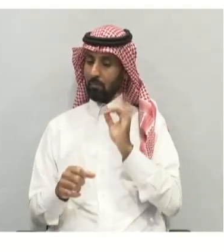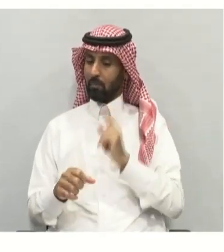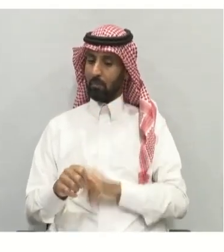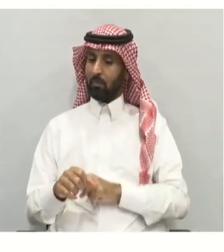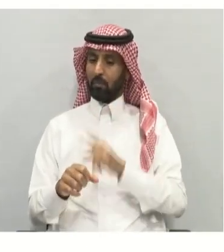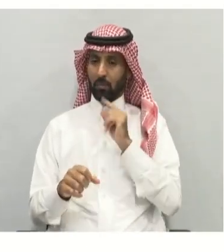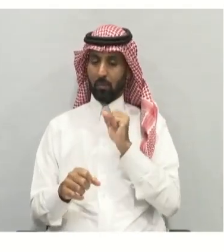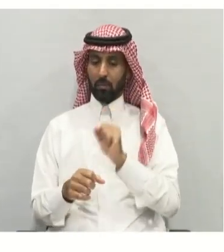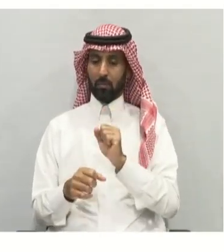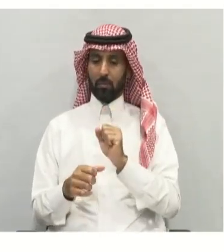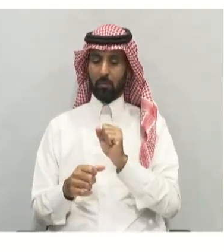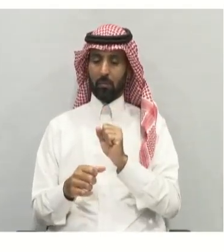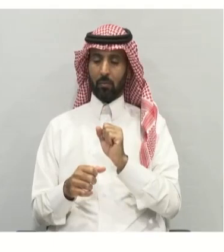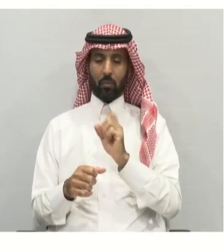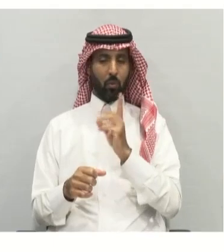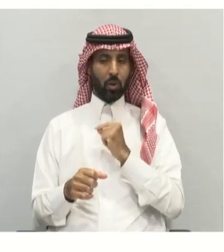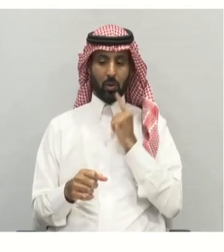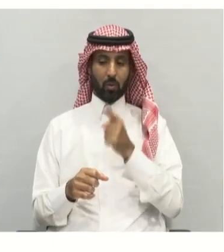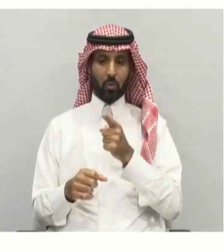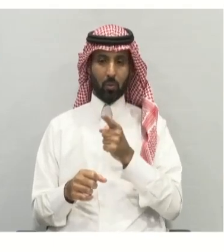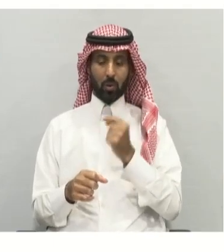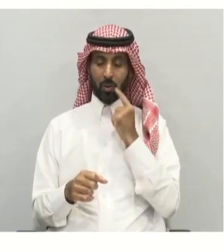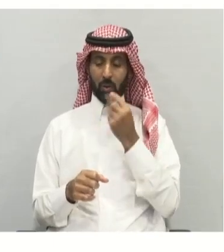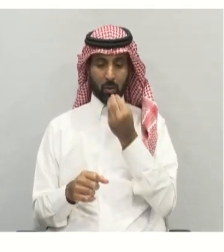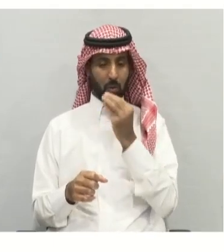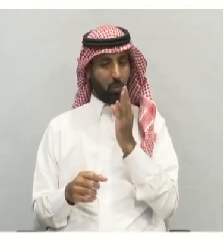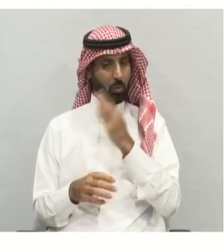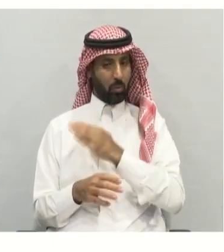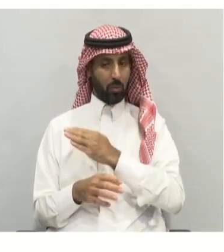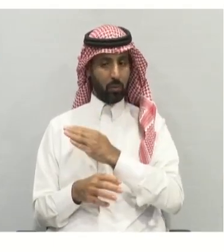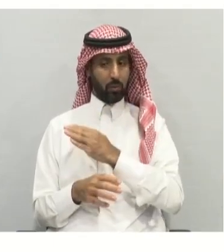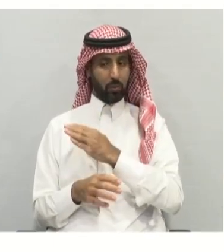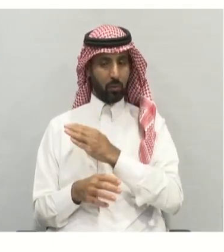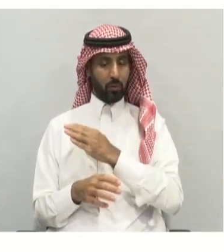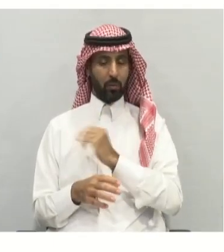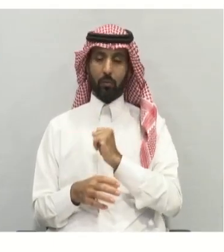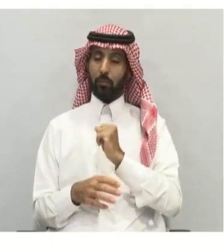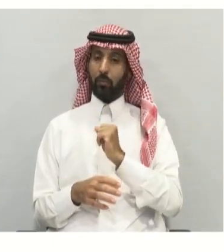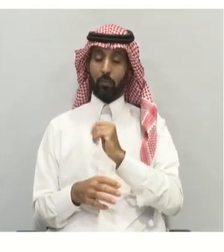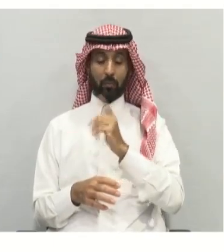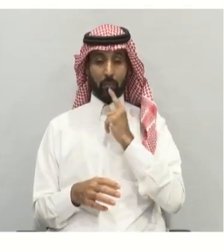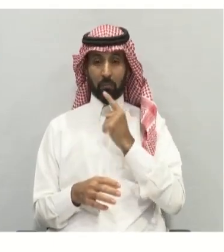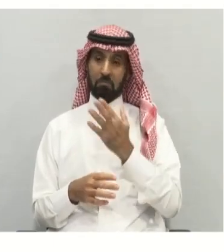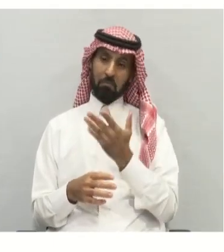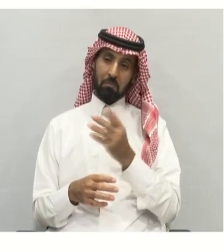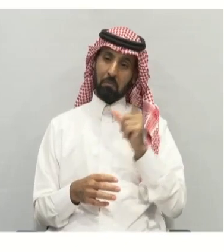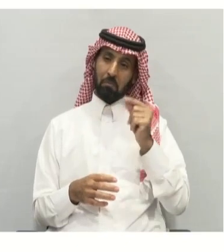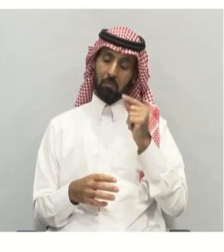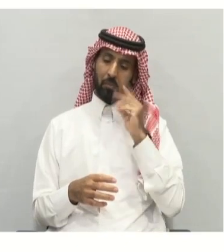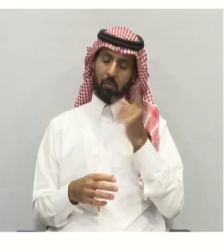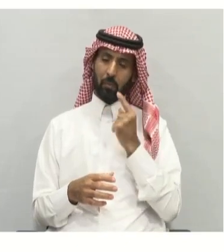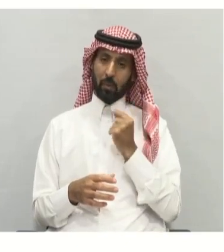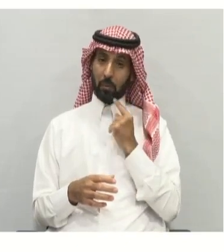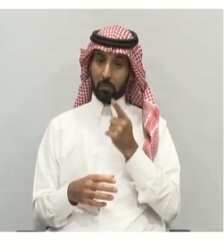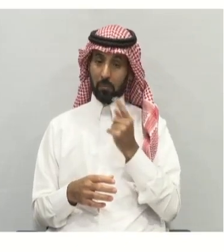For example, what do you want for lunch? Okay. And like is about preference, when we're talking about the things